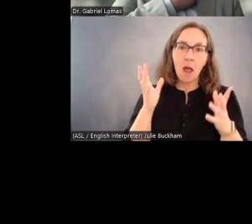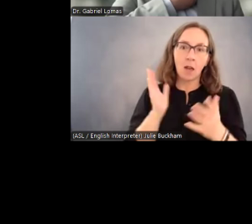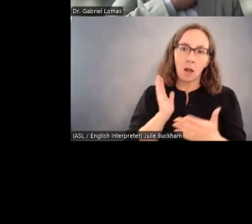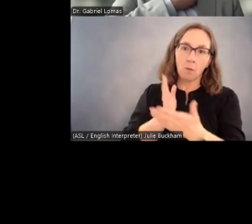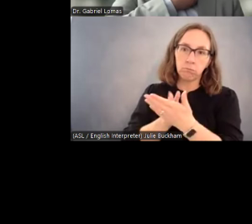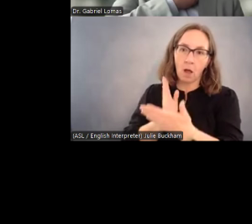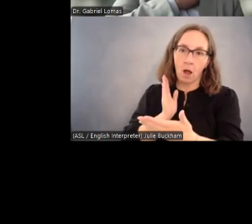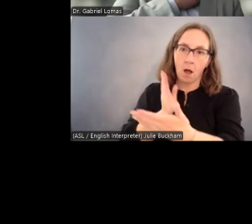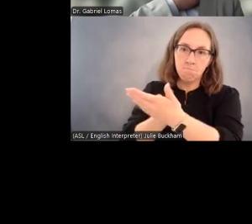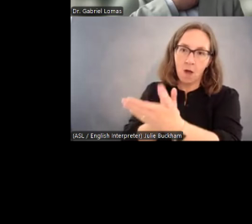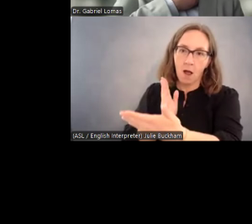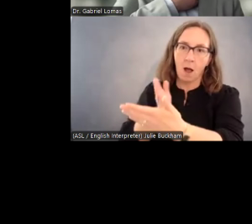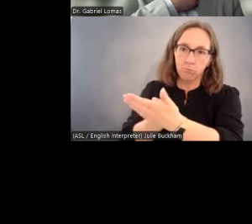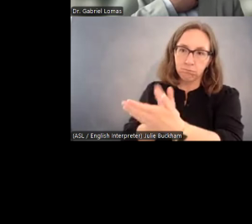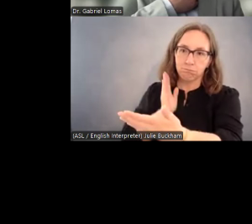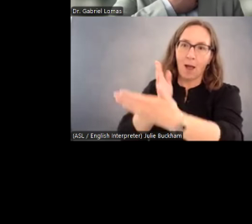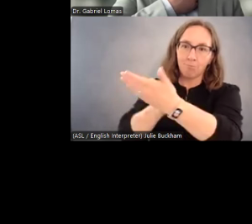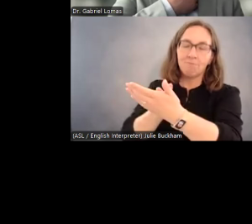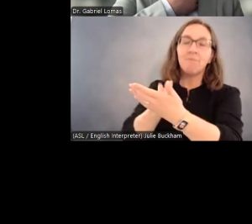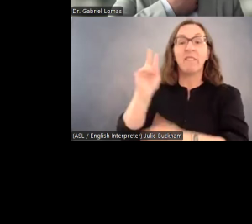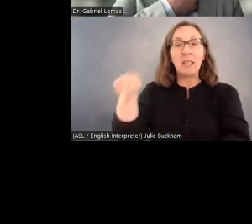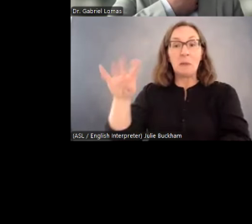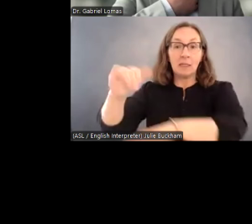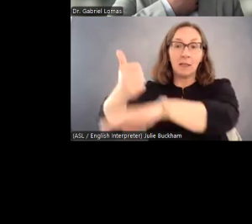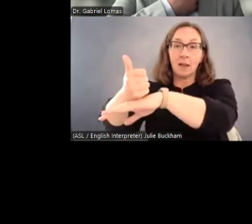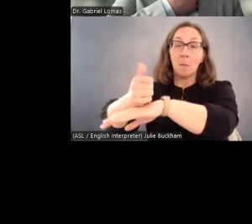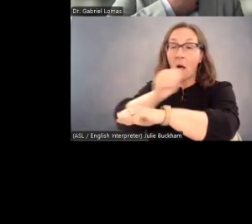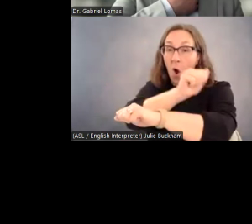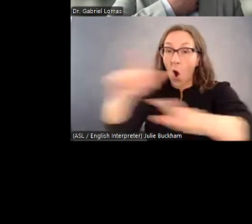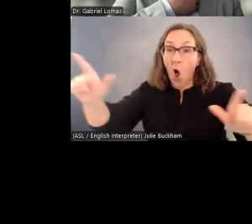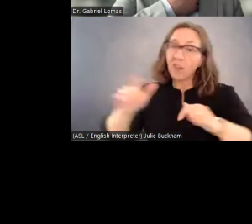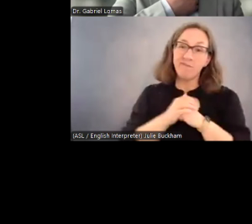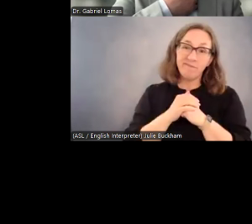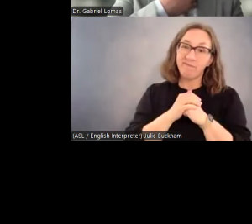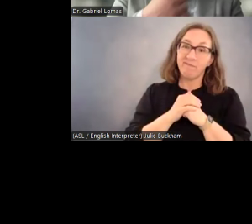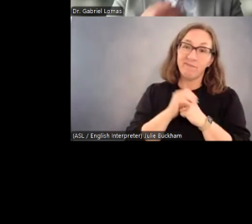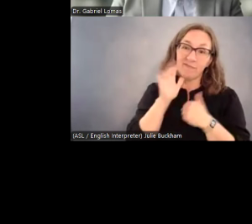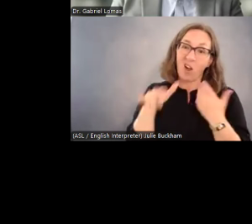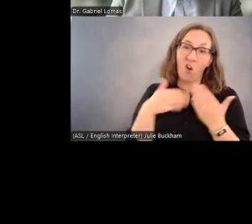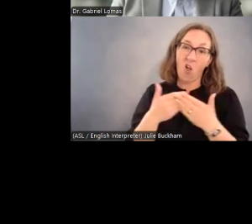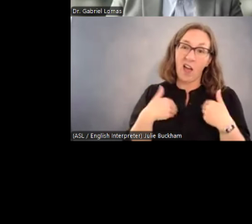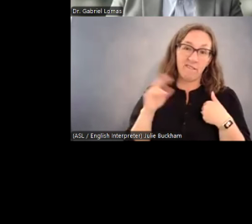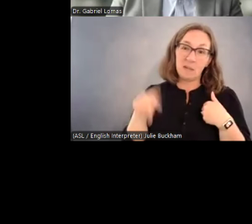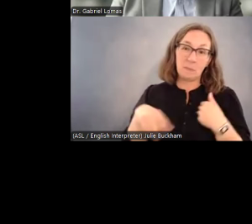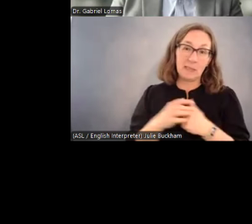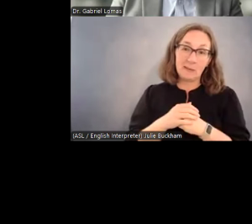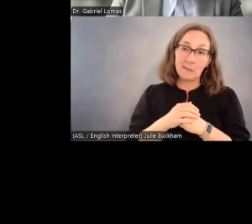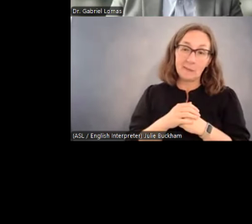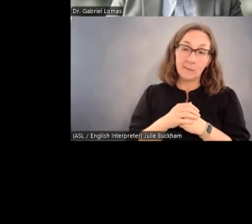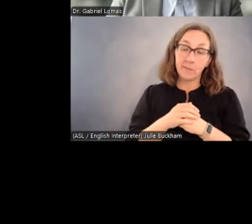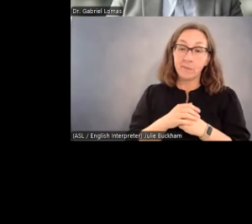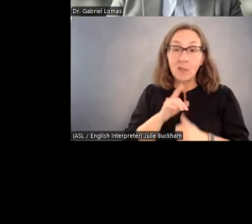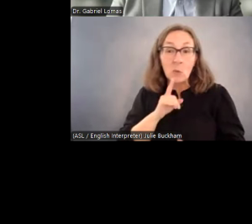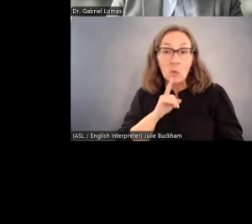phones being provided, but not all prisons still and jails have video phones. And really, more states